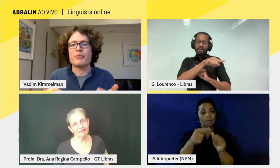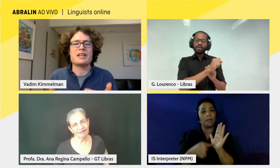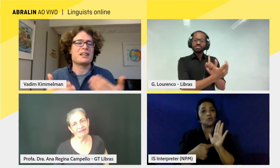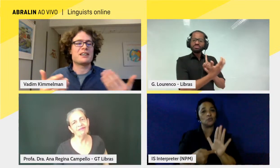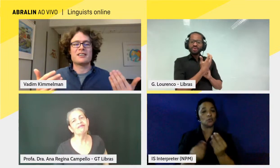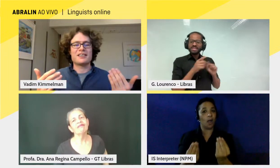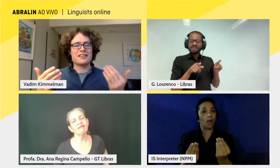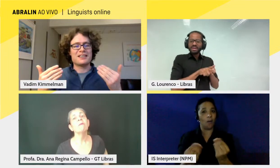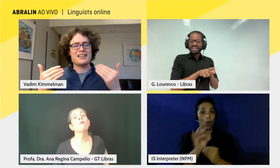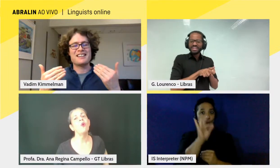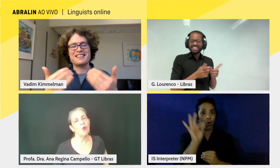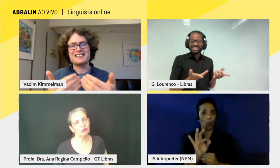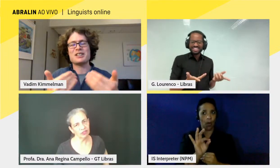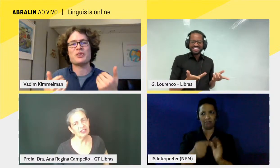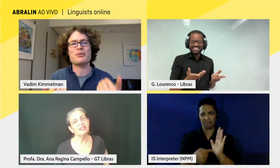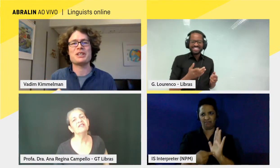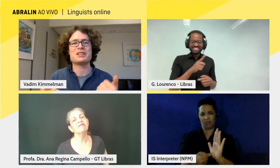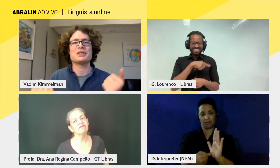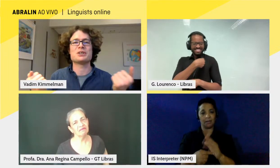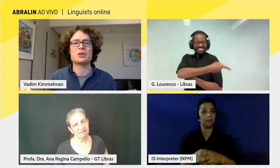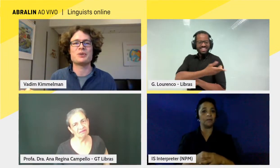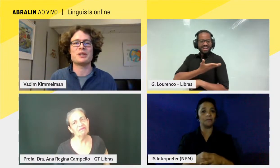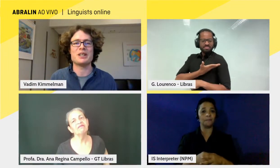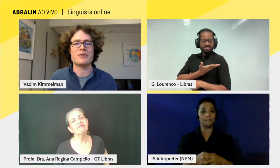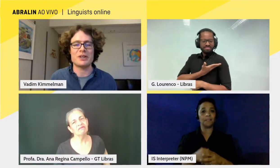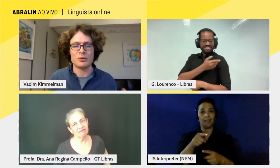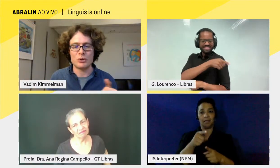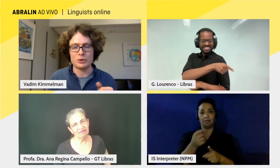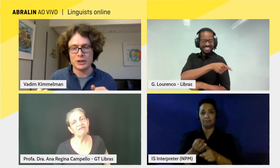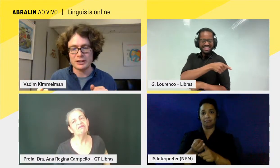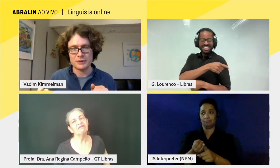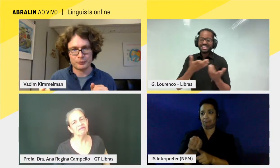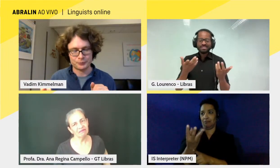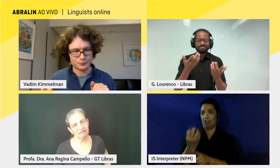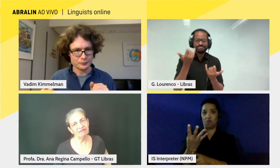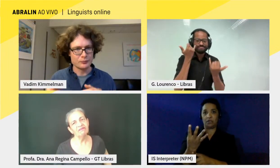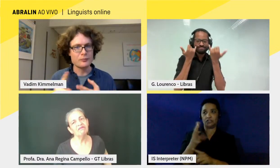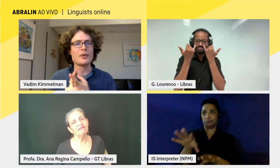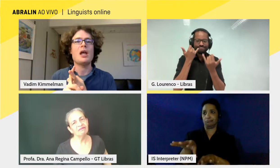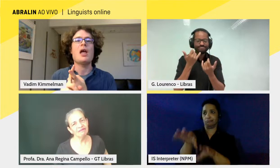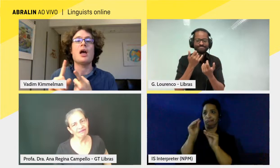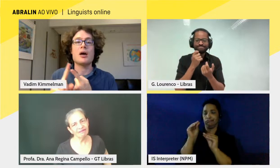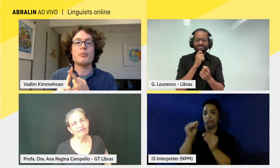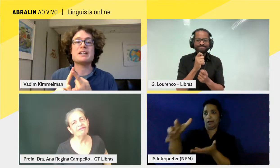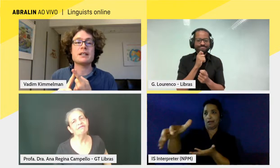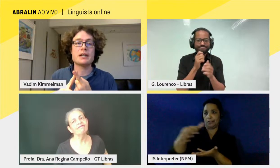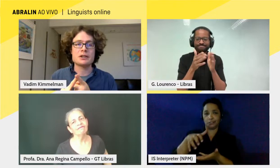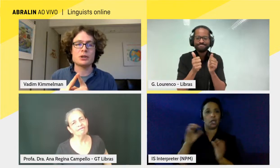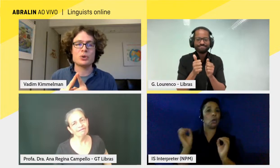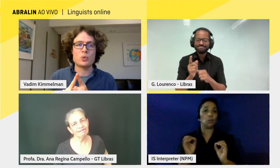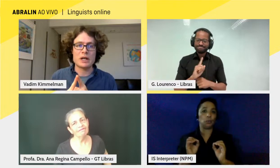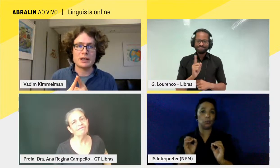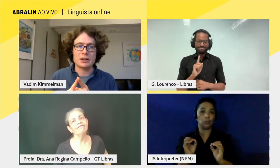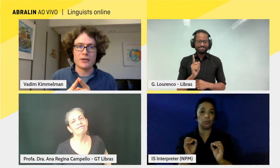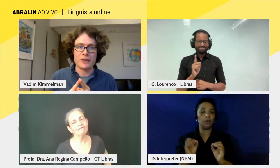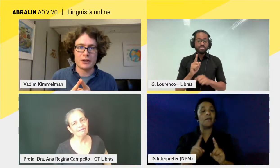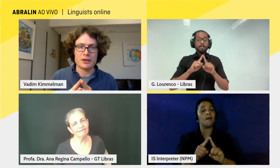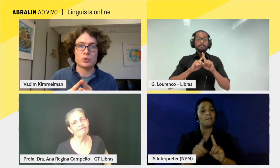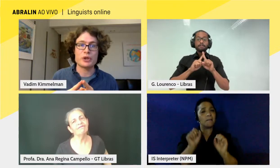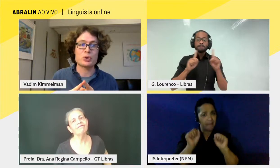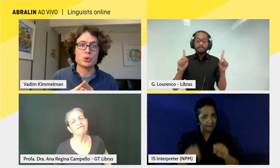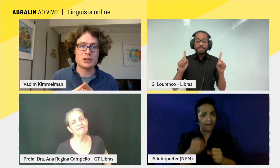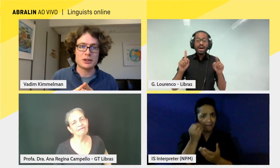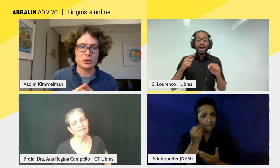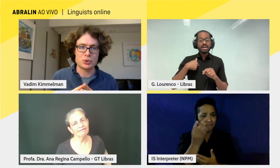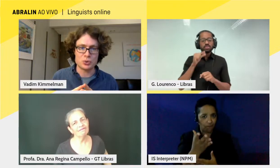come from, like this information is not really available to us. But I can tell you one